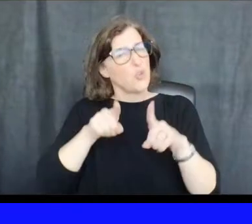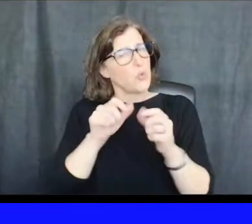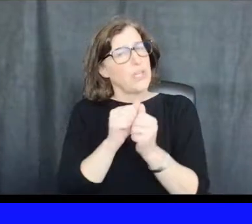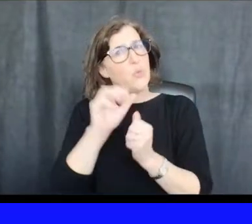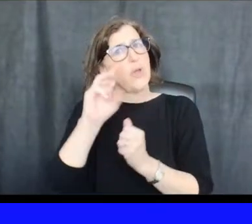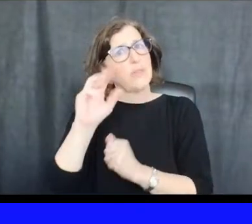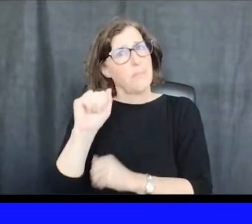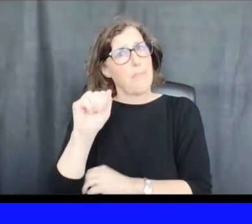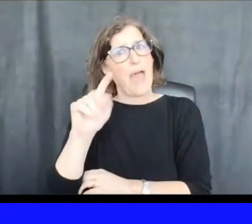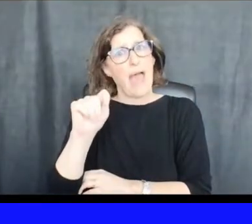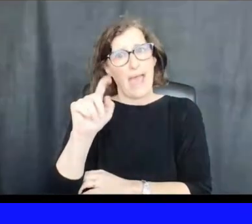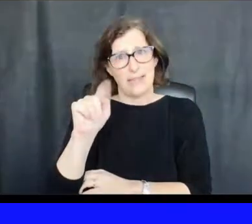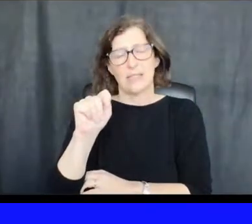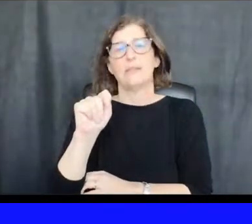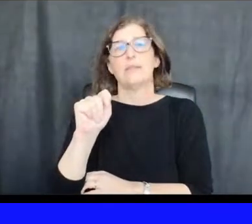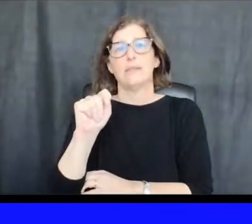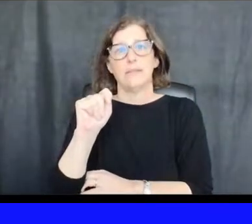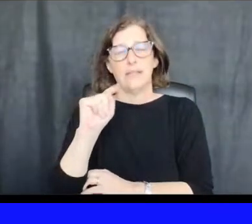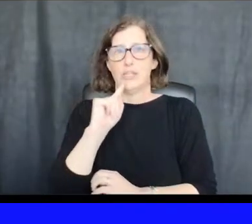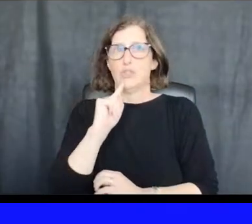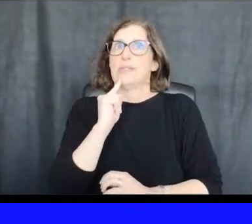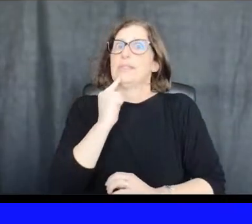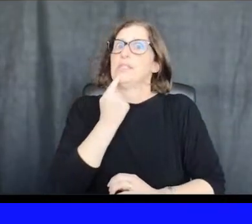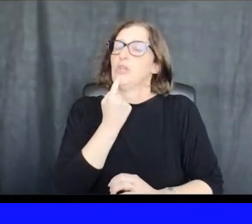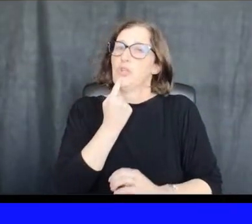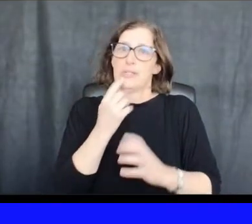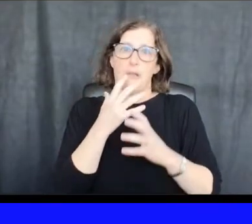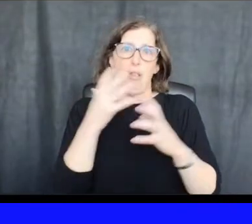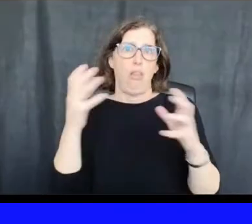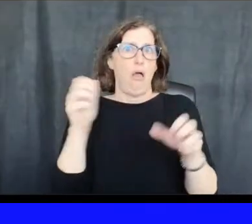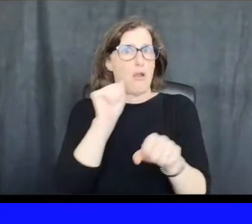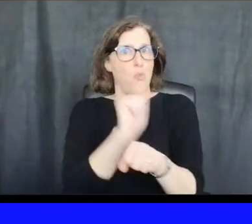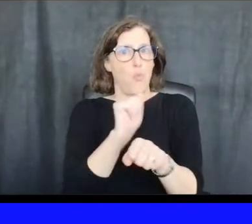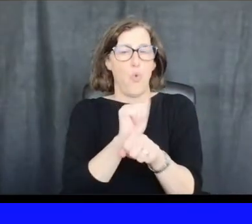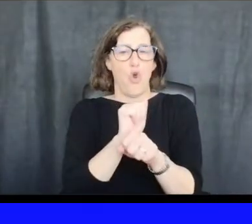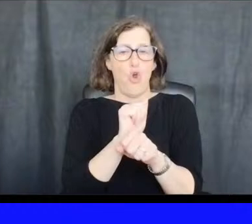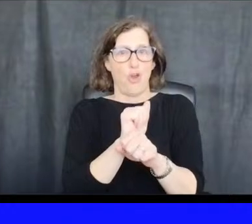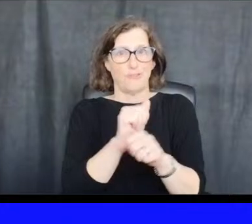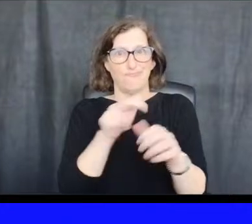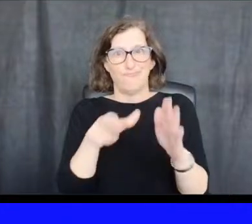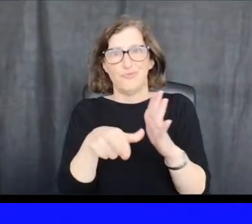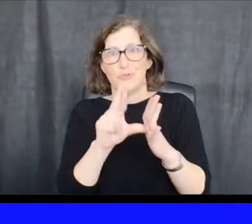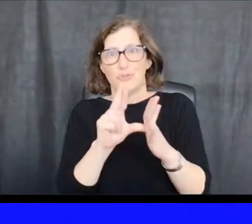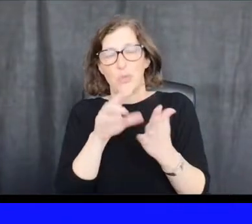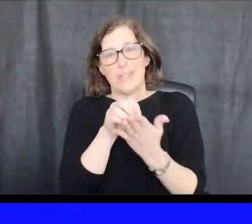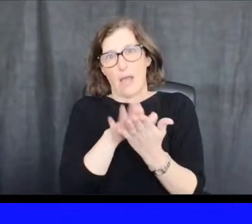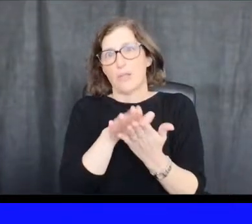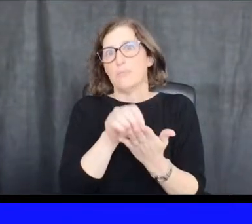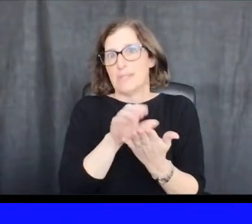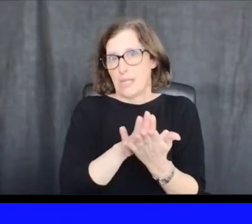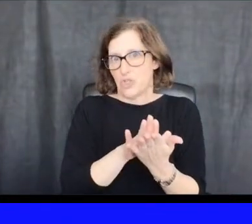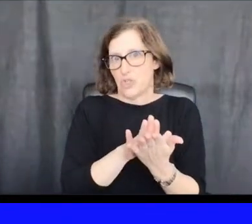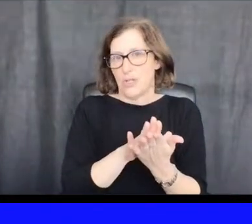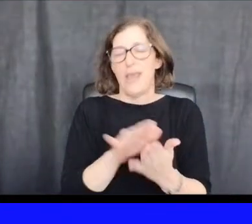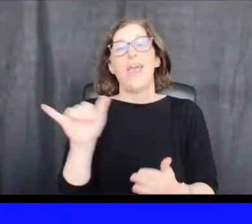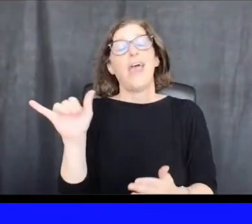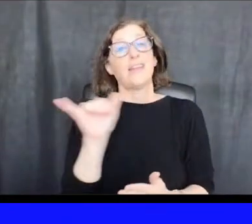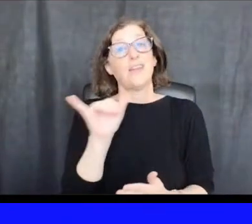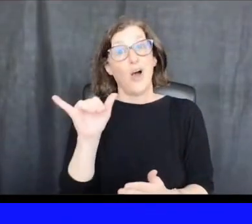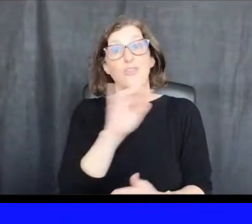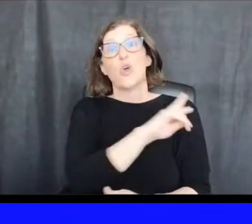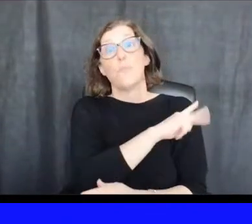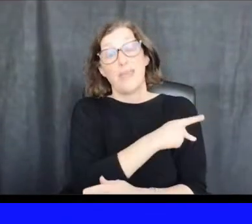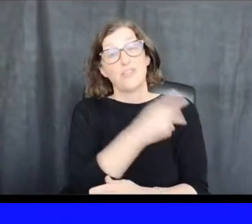care value-based contracts, right? So we have, beyond the ACO is 10,000 members. We have